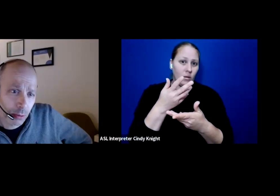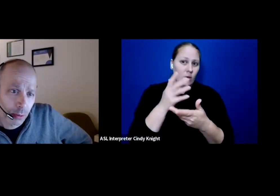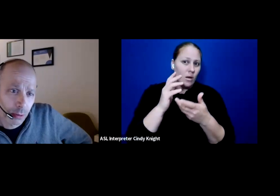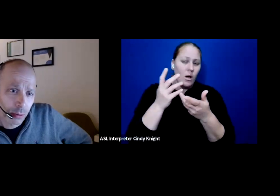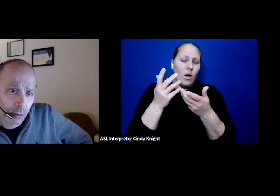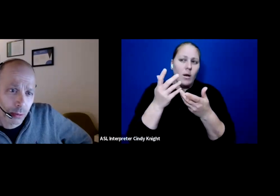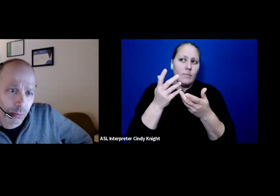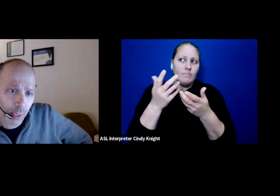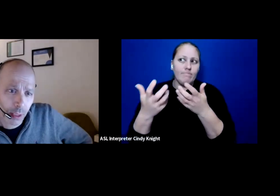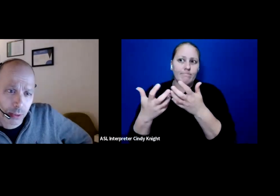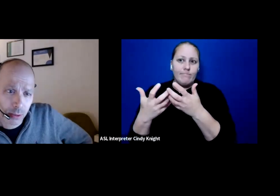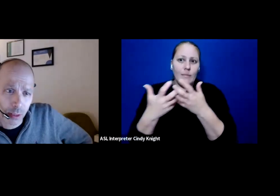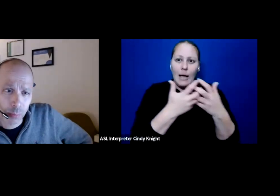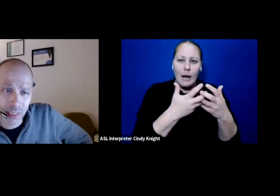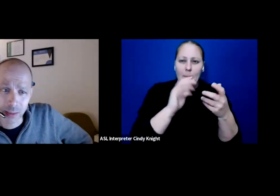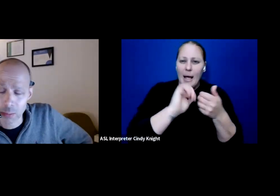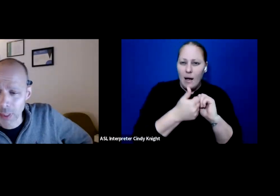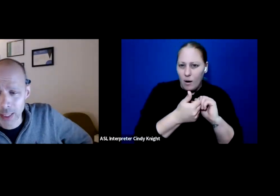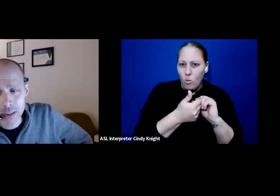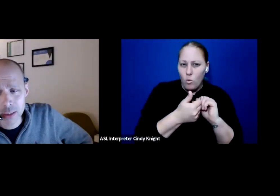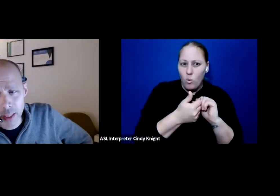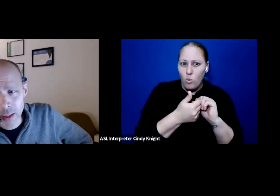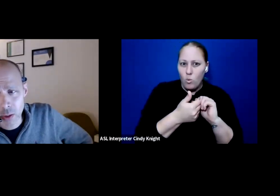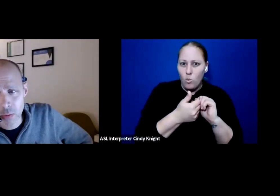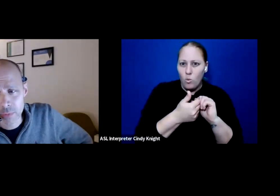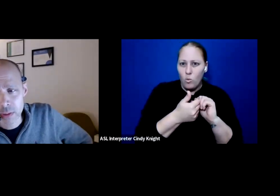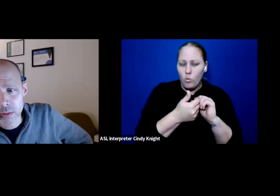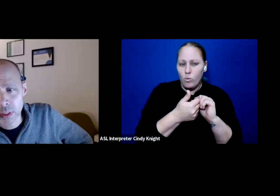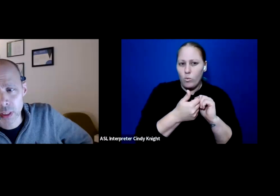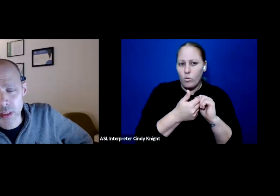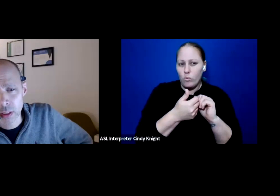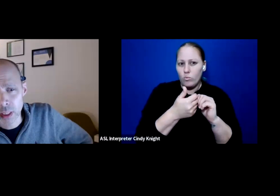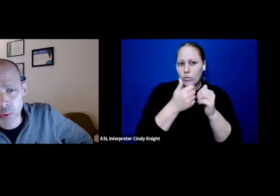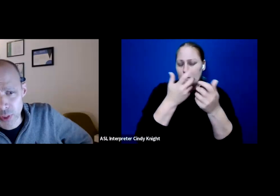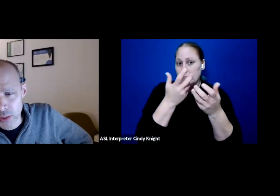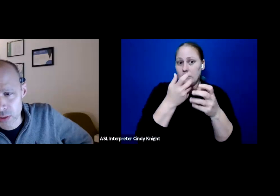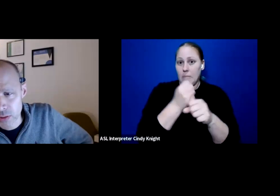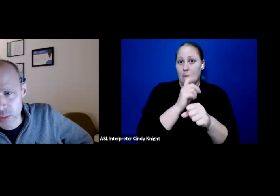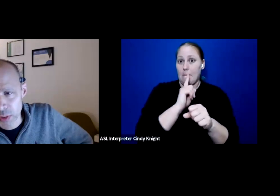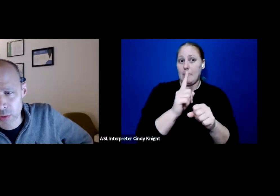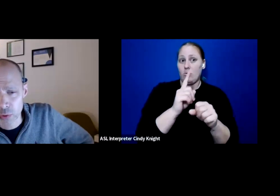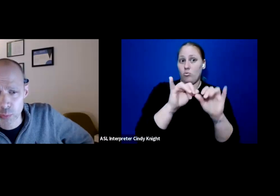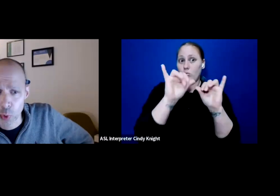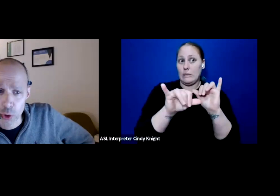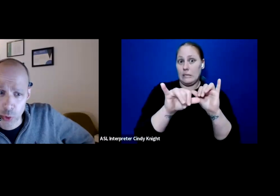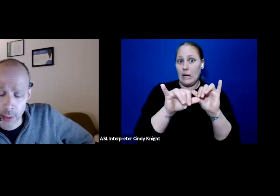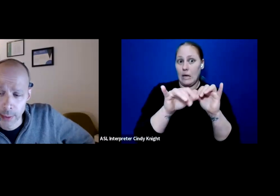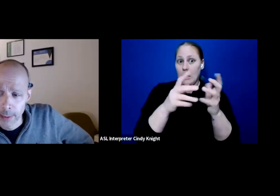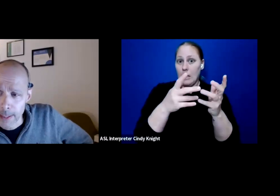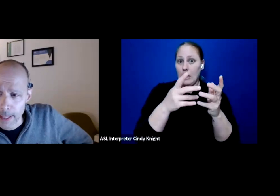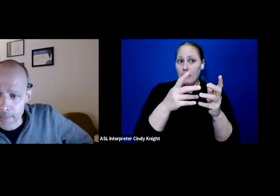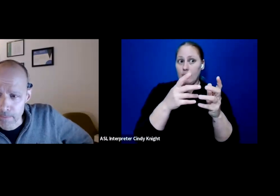those regulations so that we'd be in compliance there. I don't know if it's label changes simply, or there's more to